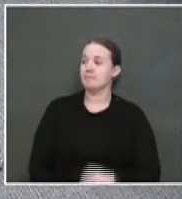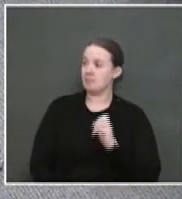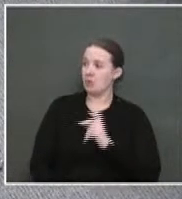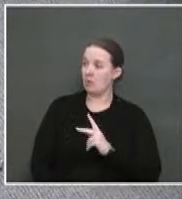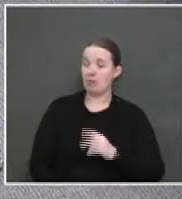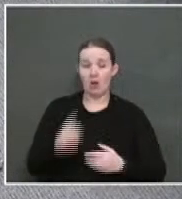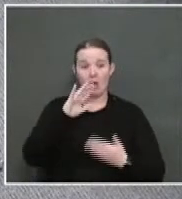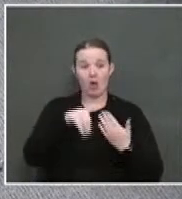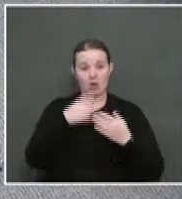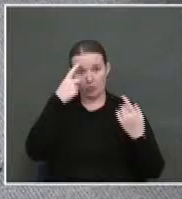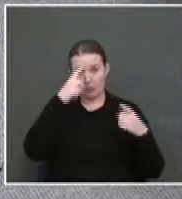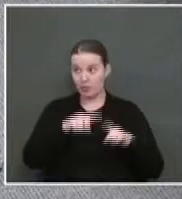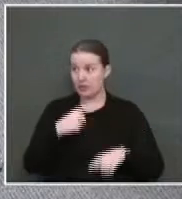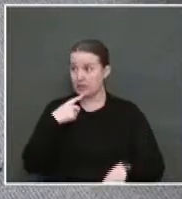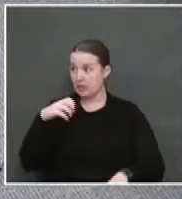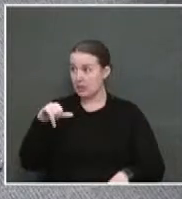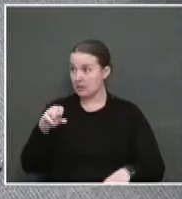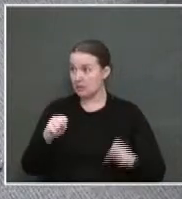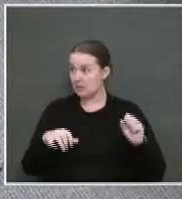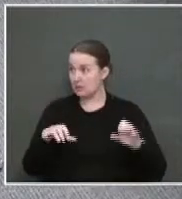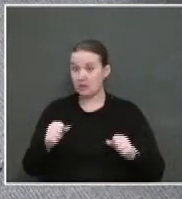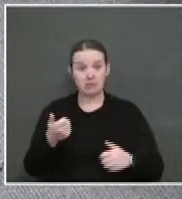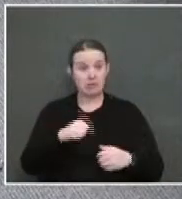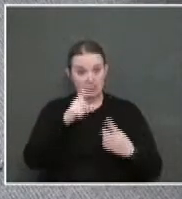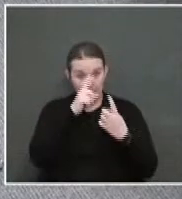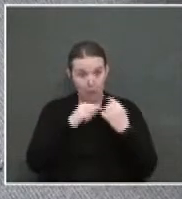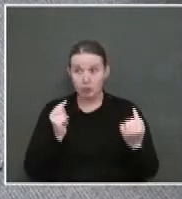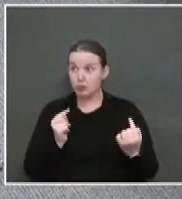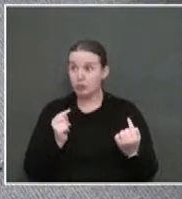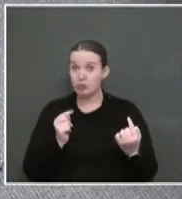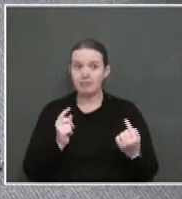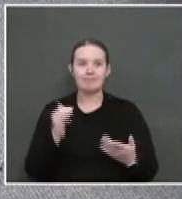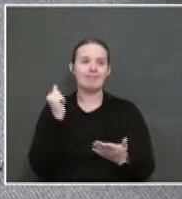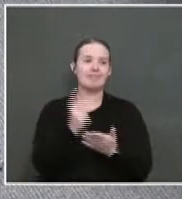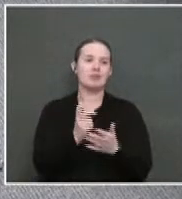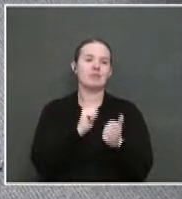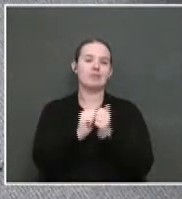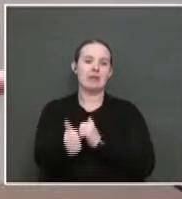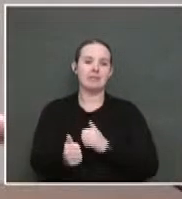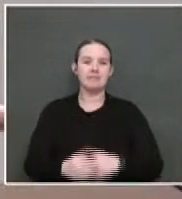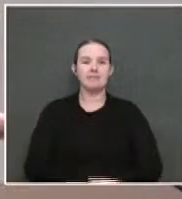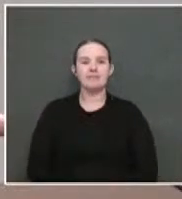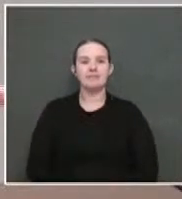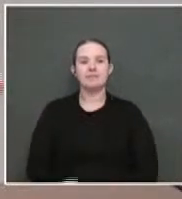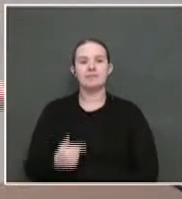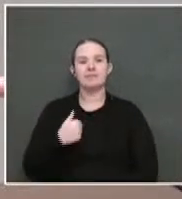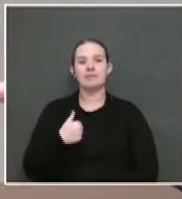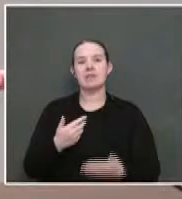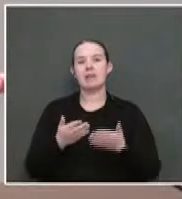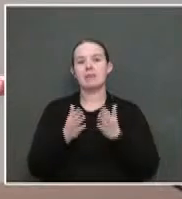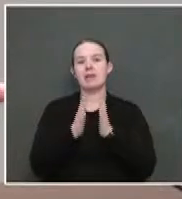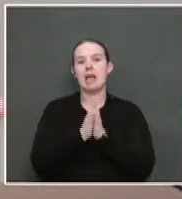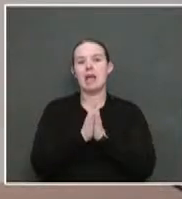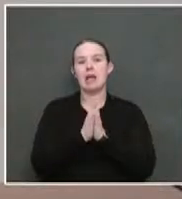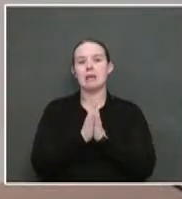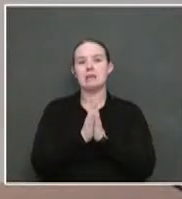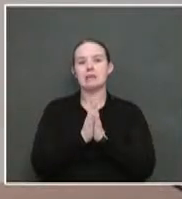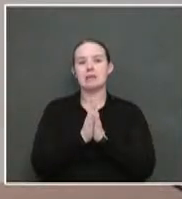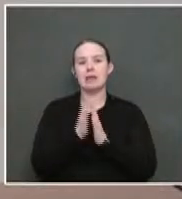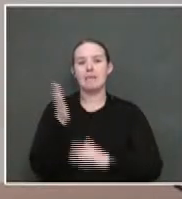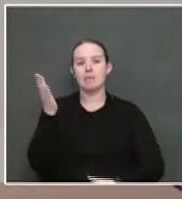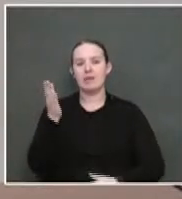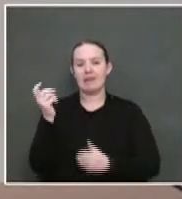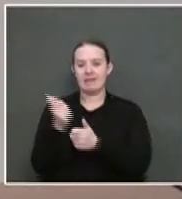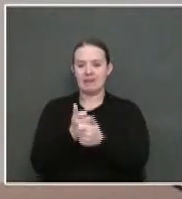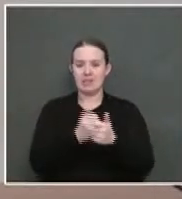Okay, all those in favor say aye. Aye. Any Aye. opposed? Motion carries. I will ask that there's a briefing to